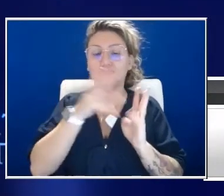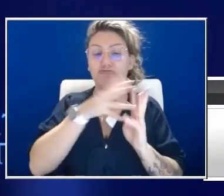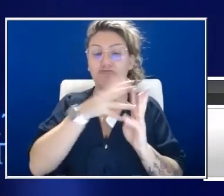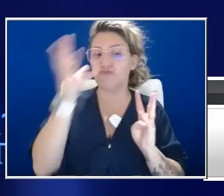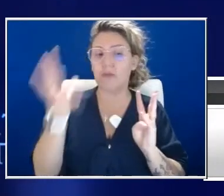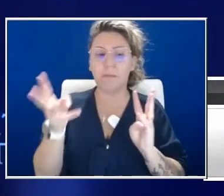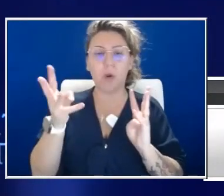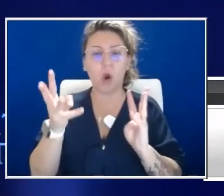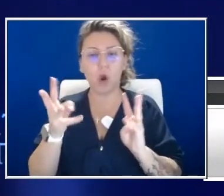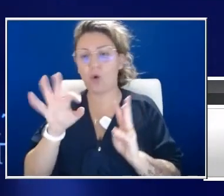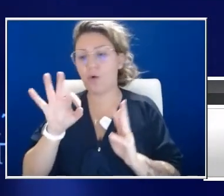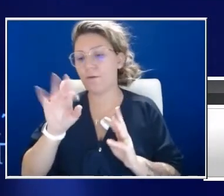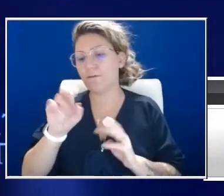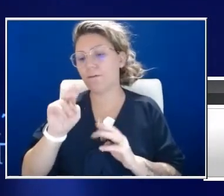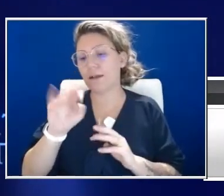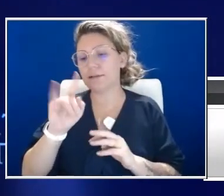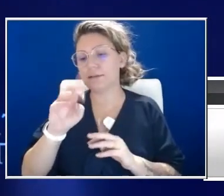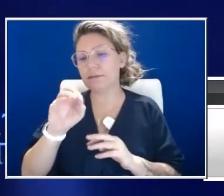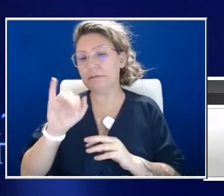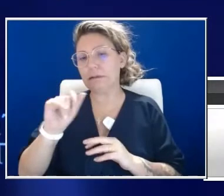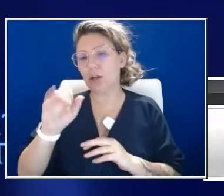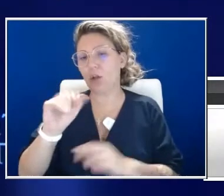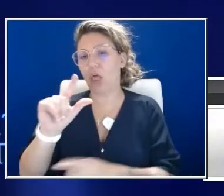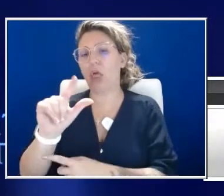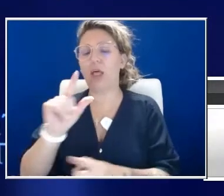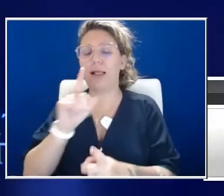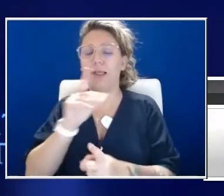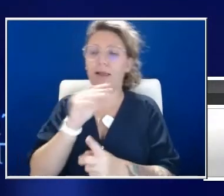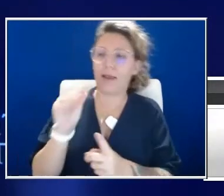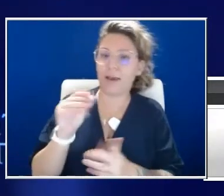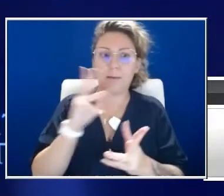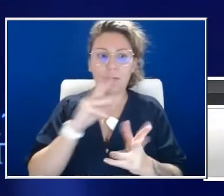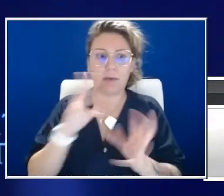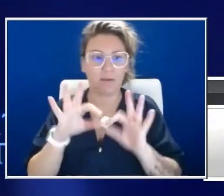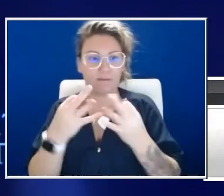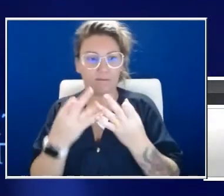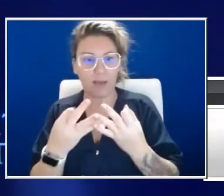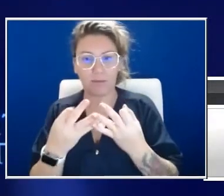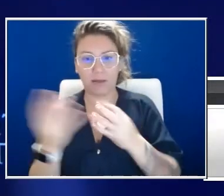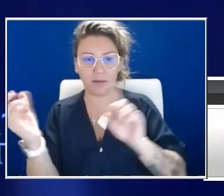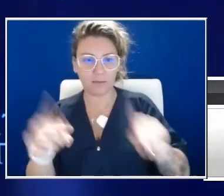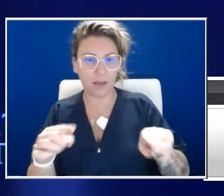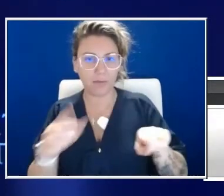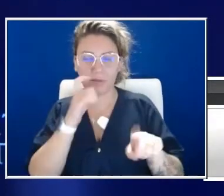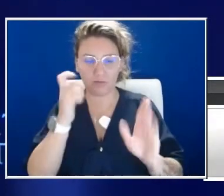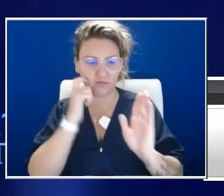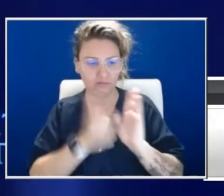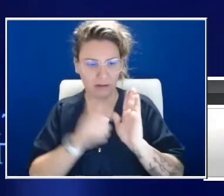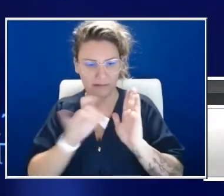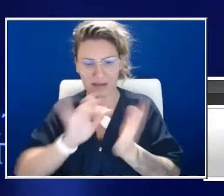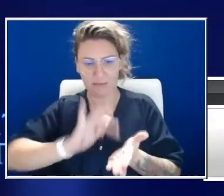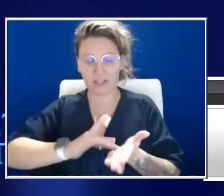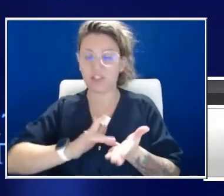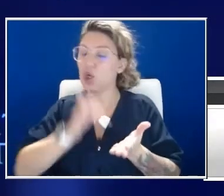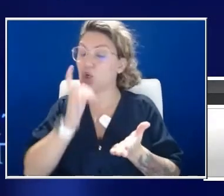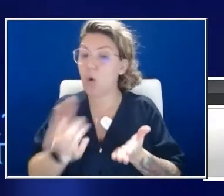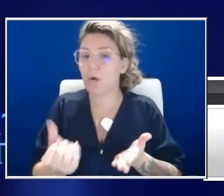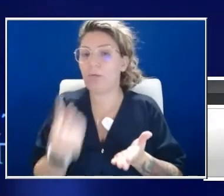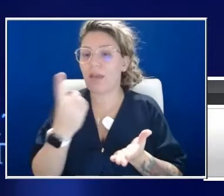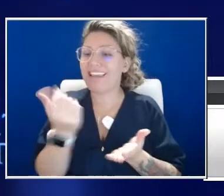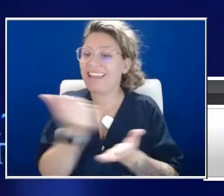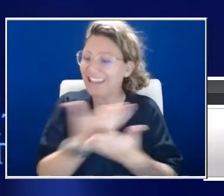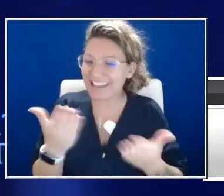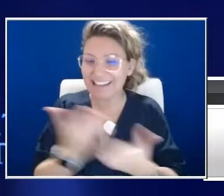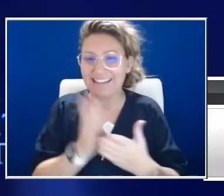someone's coming to visit, you have family over and you don't recognize where this medication came from. Don't take anything that you don't know what it is. Keep those medications,